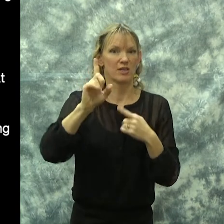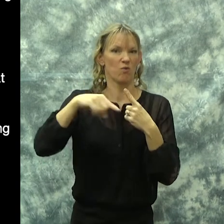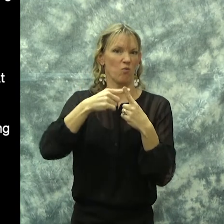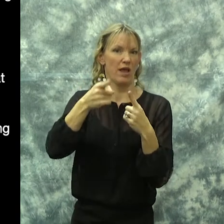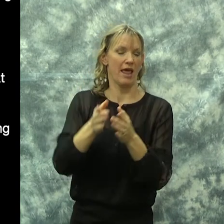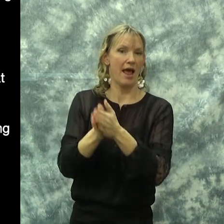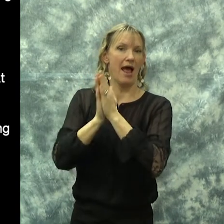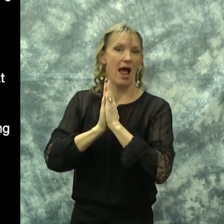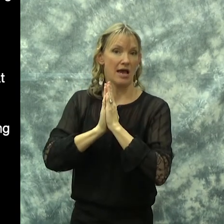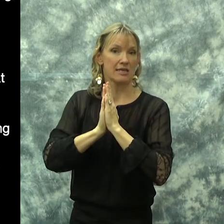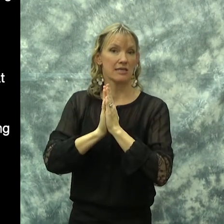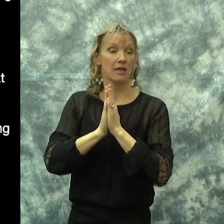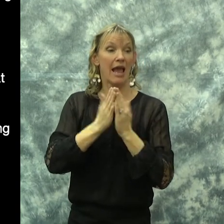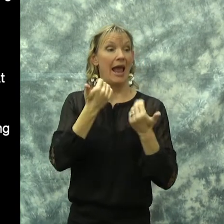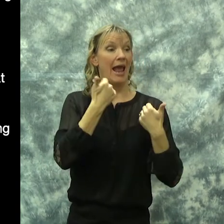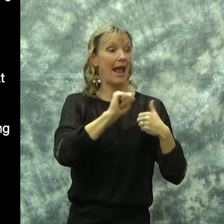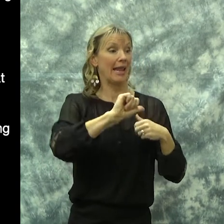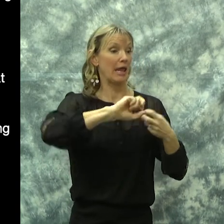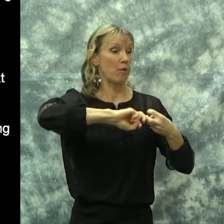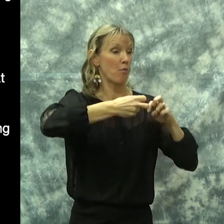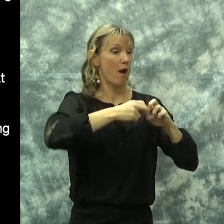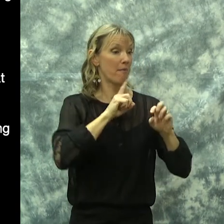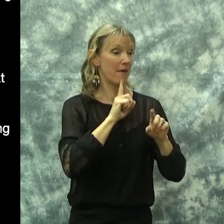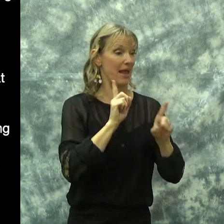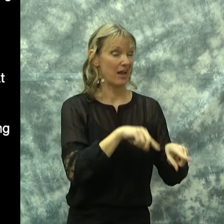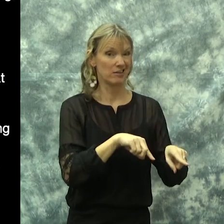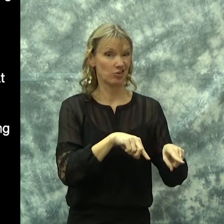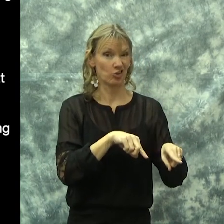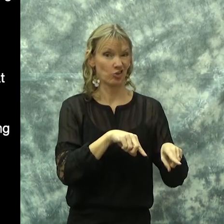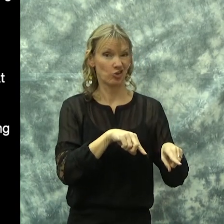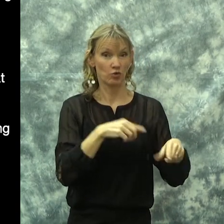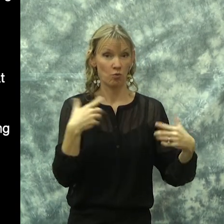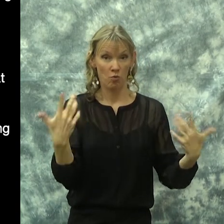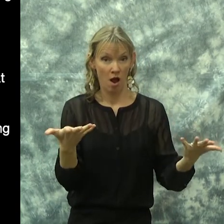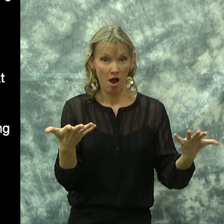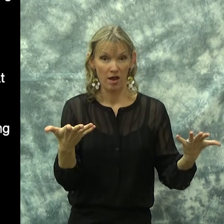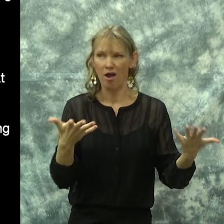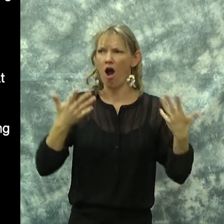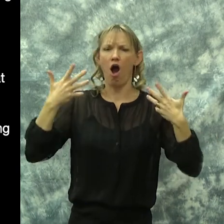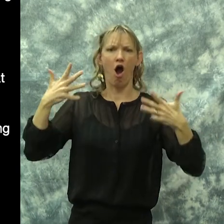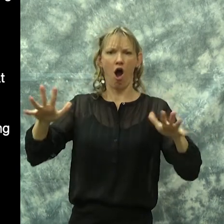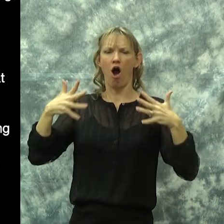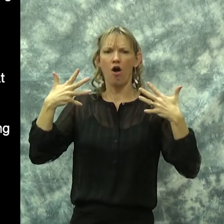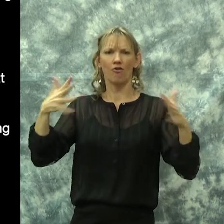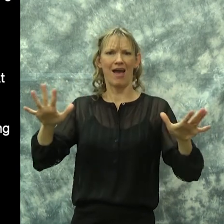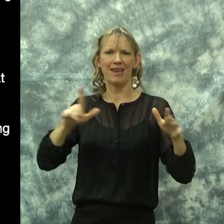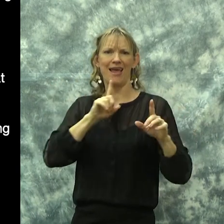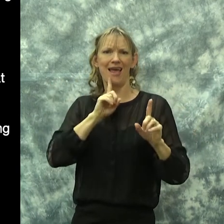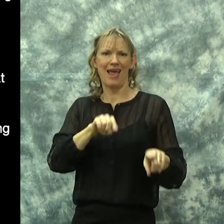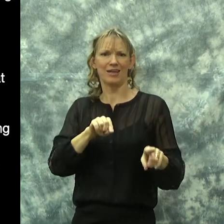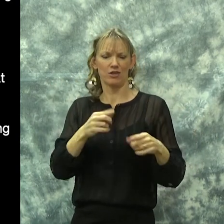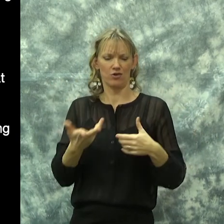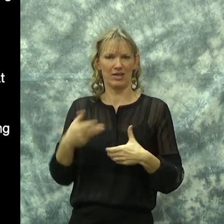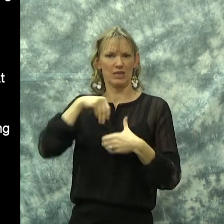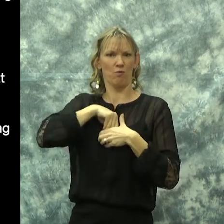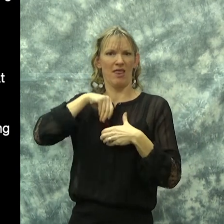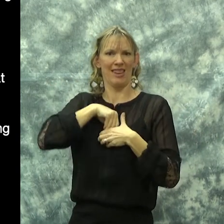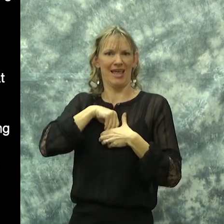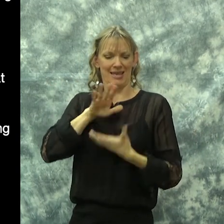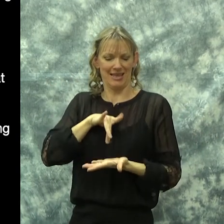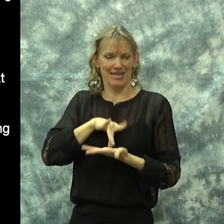asking. The answer to any problem which can ever confront you already exists at the center of your